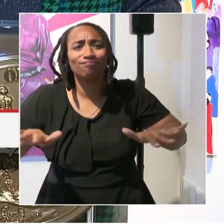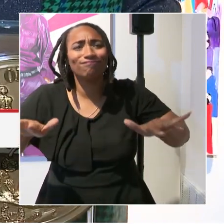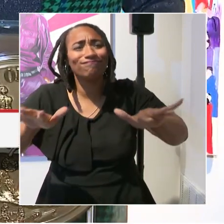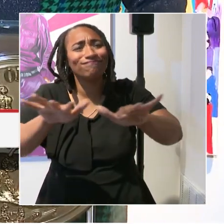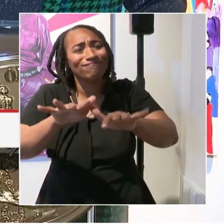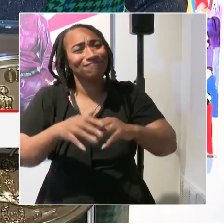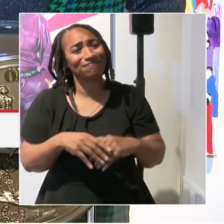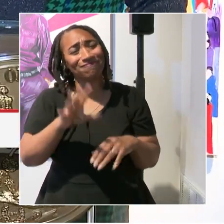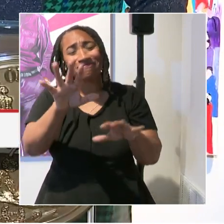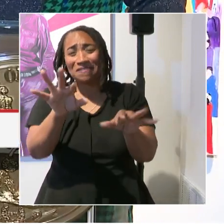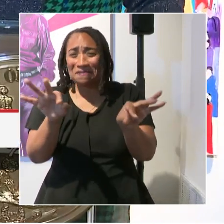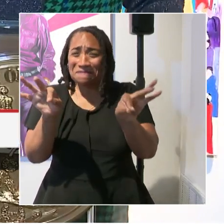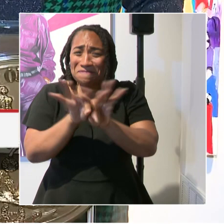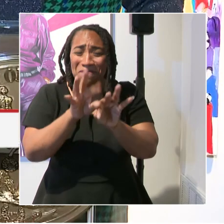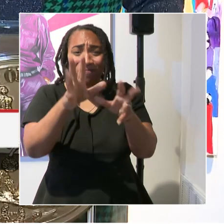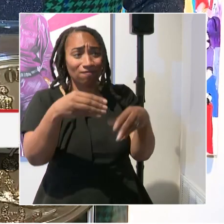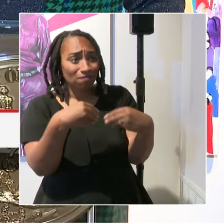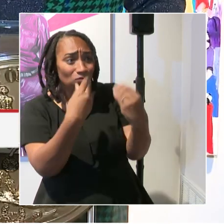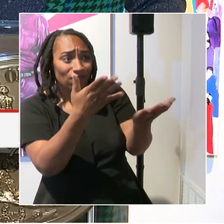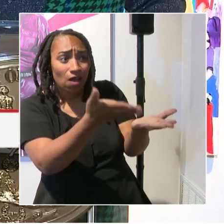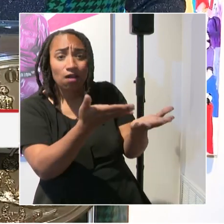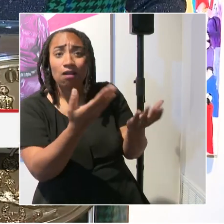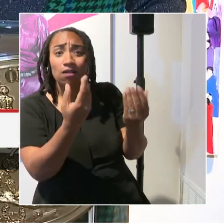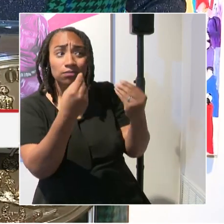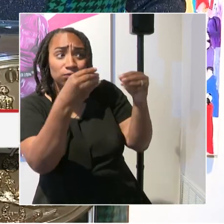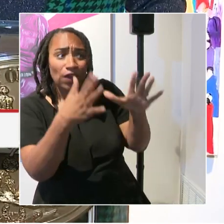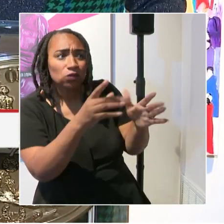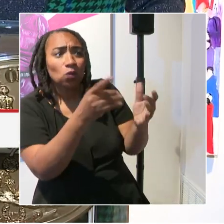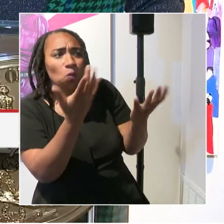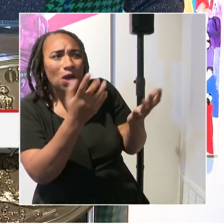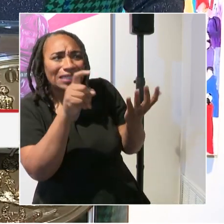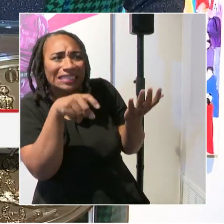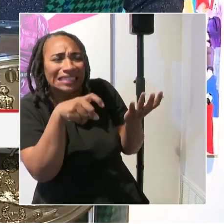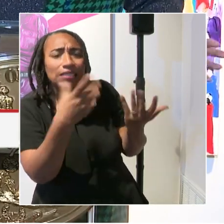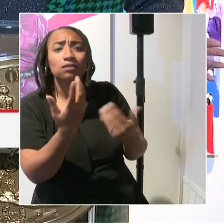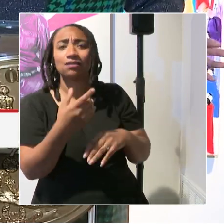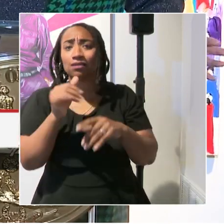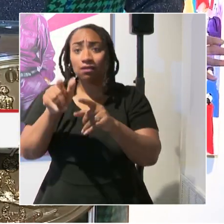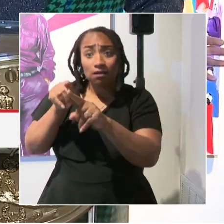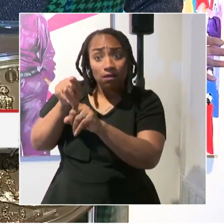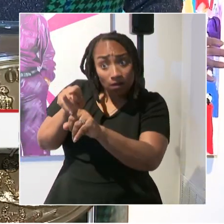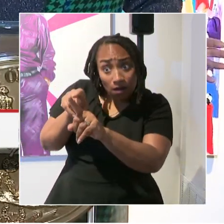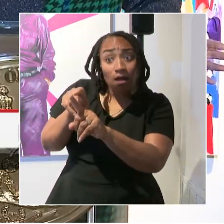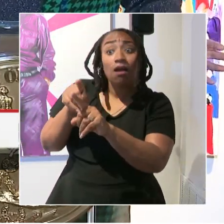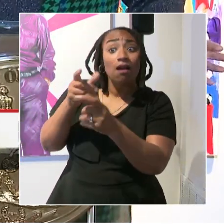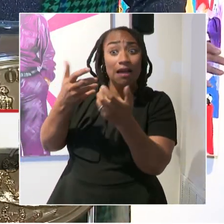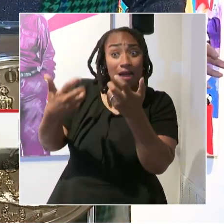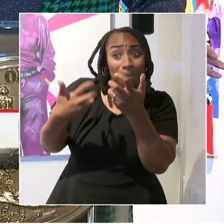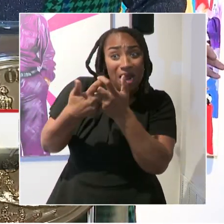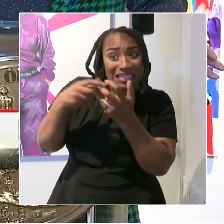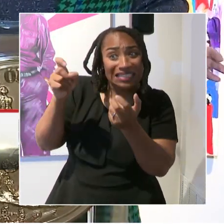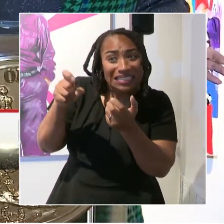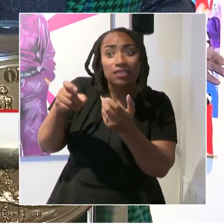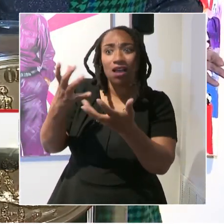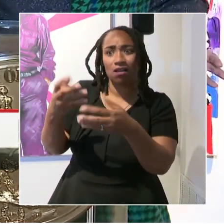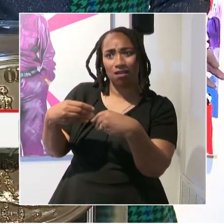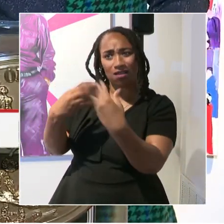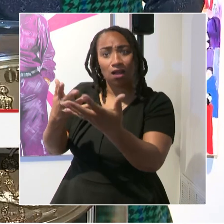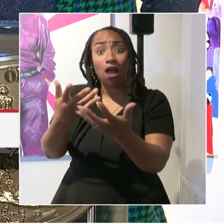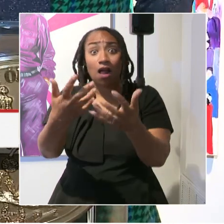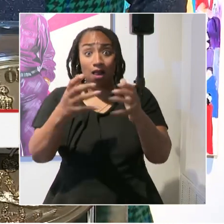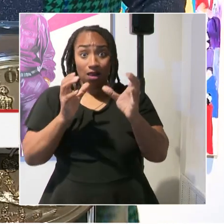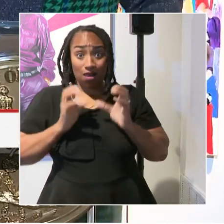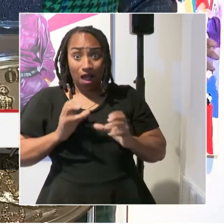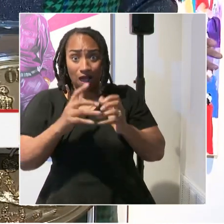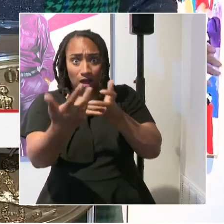those retailers, and how retailers can adapt to a customer base that may be changing